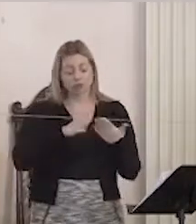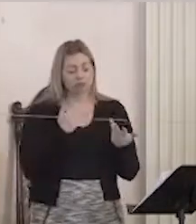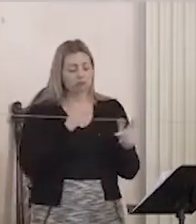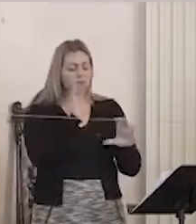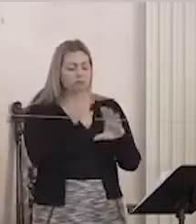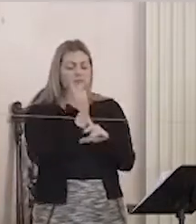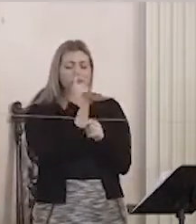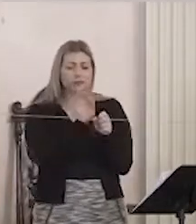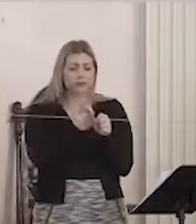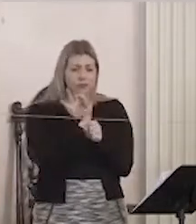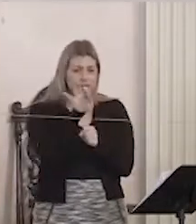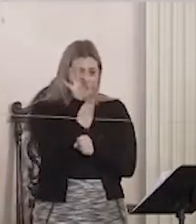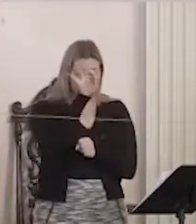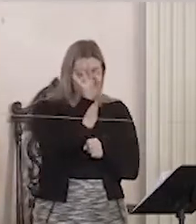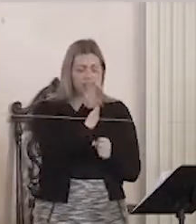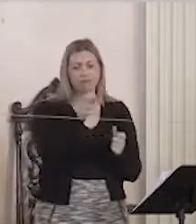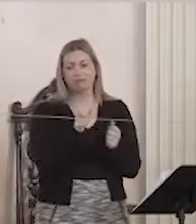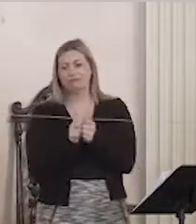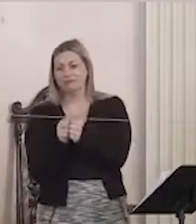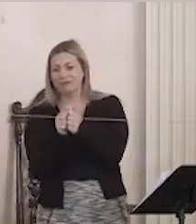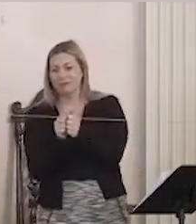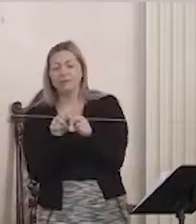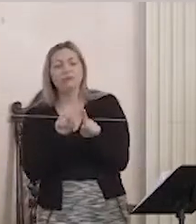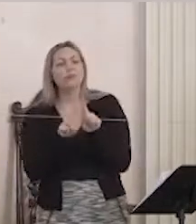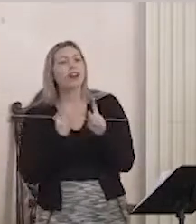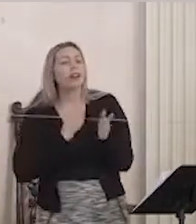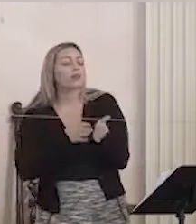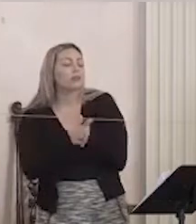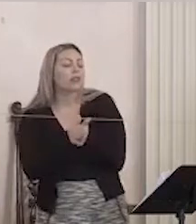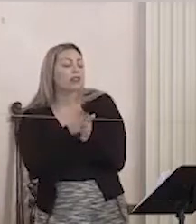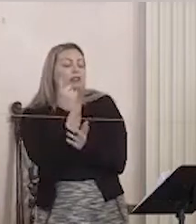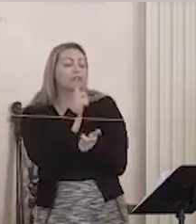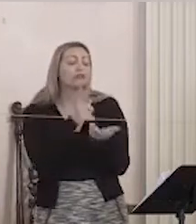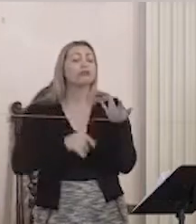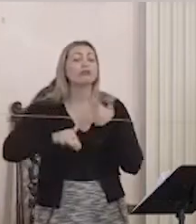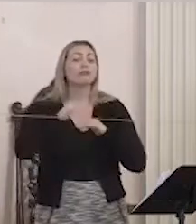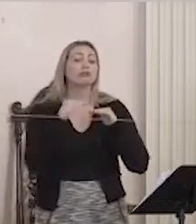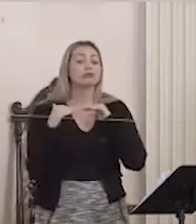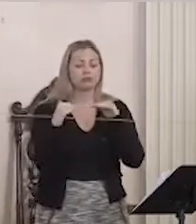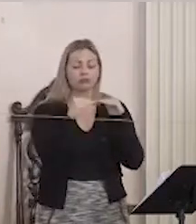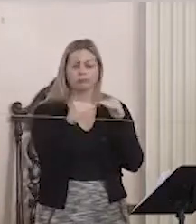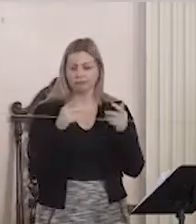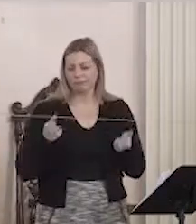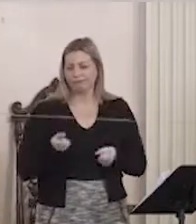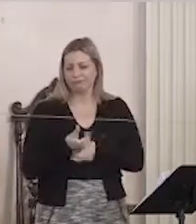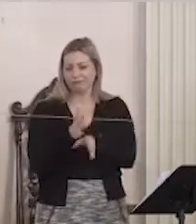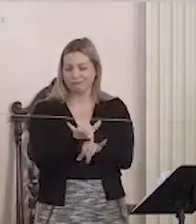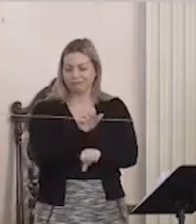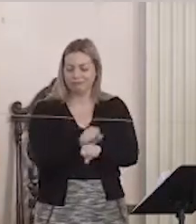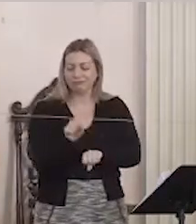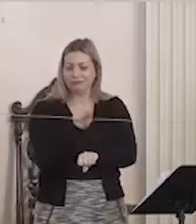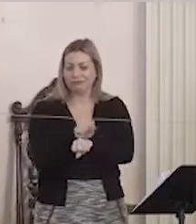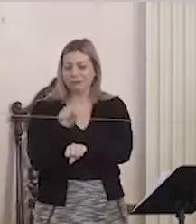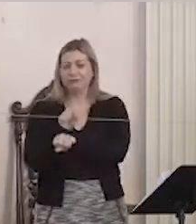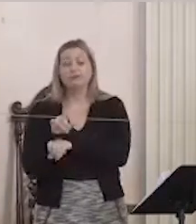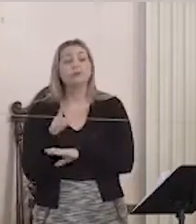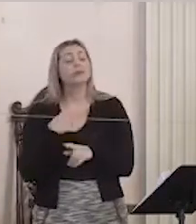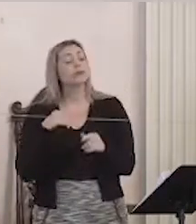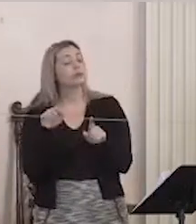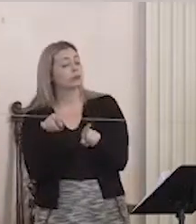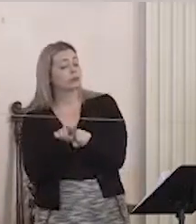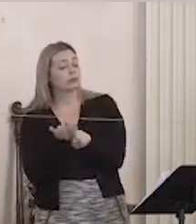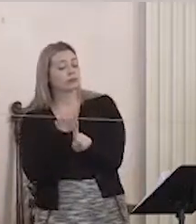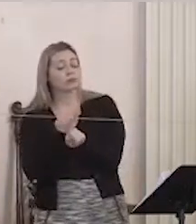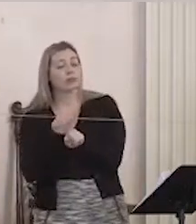we search for the spiritual together, put our passion for social justice to work, and remind ourselves of